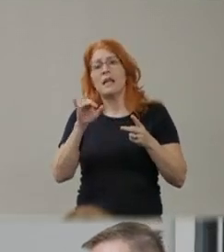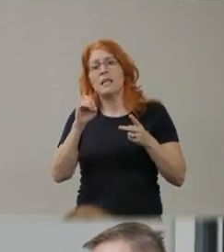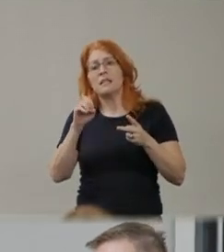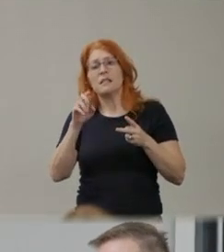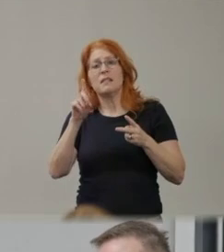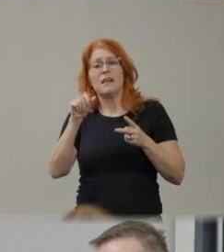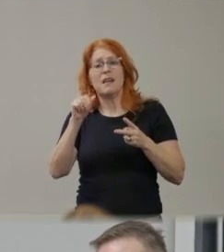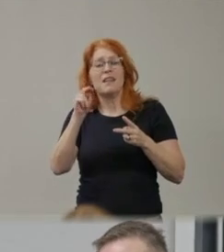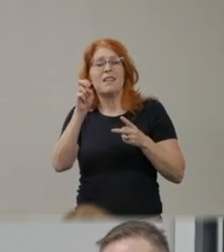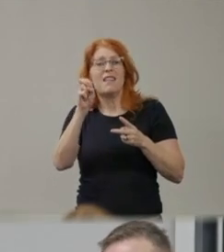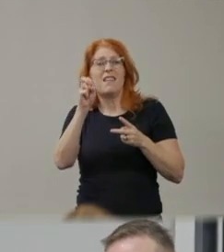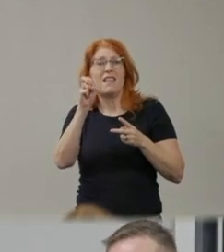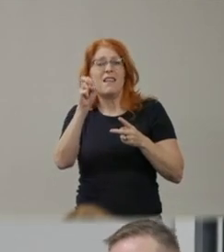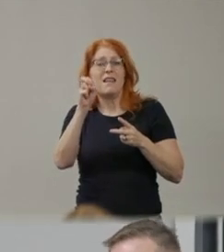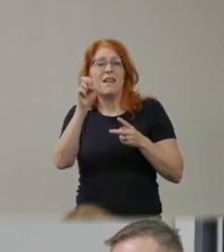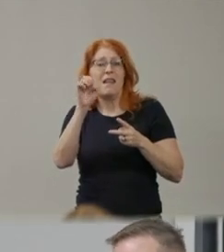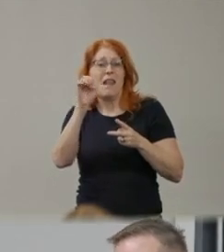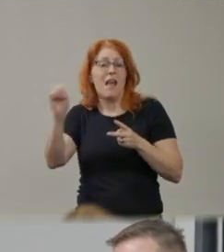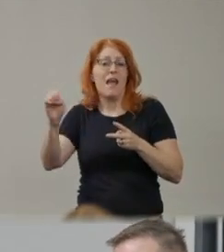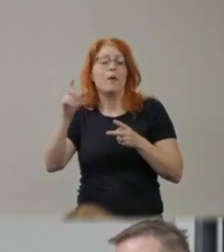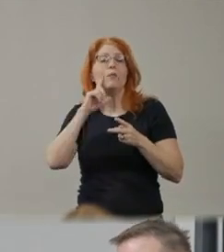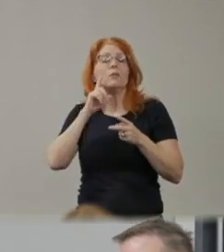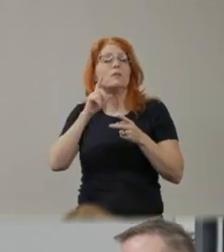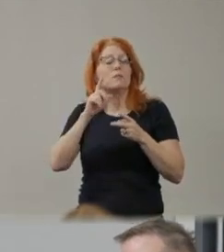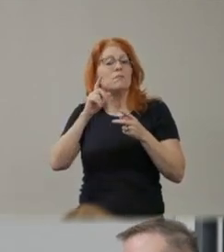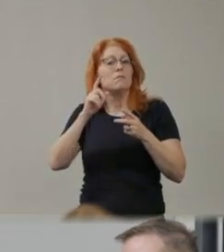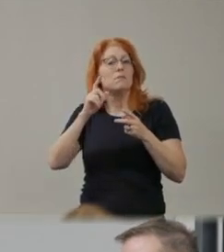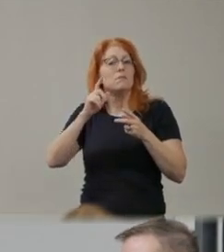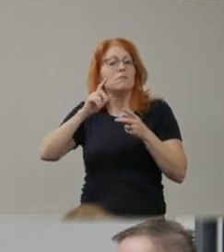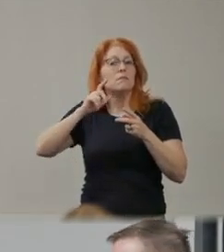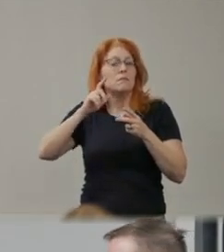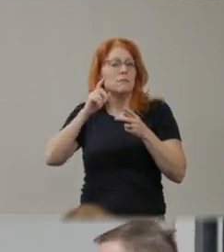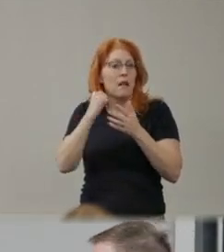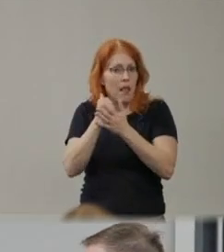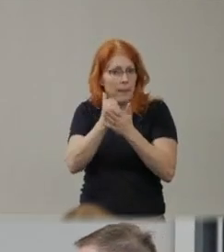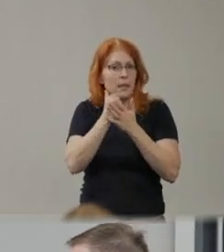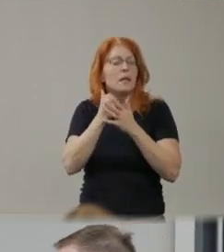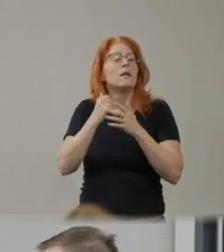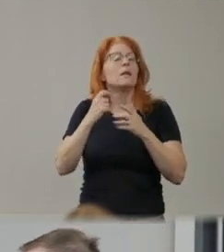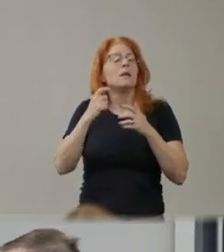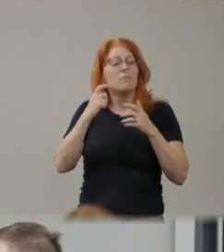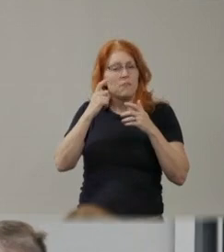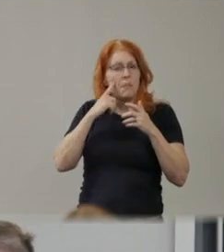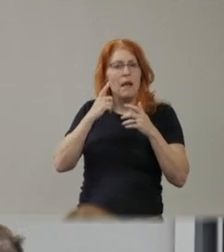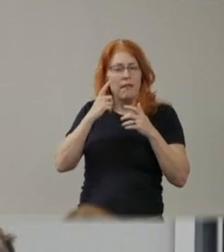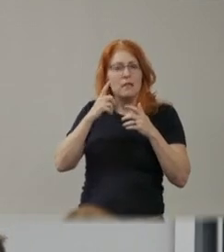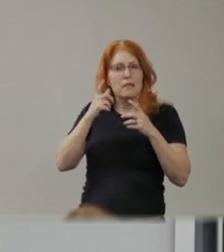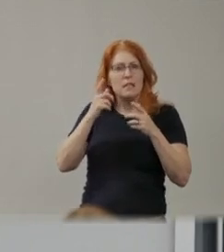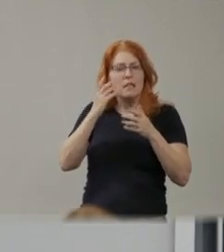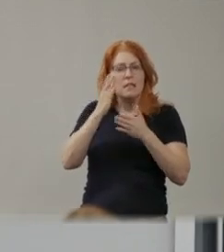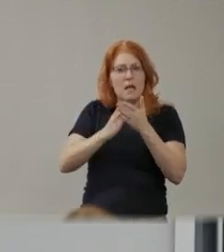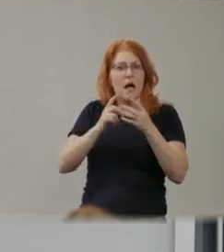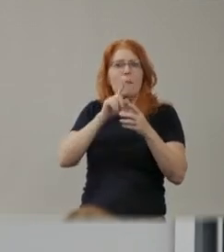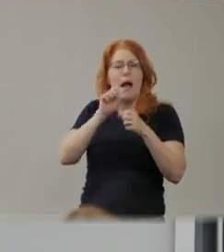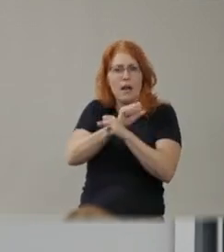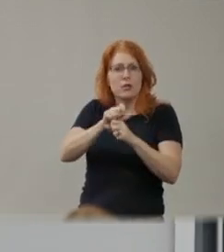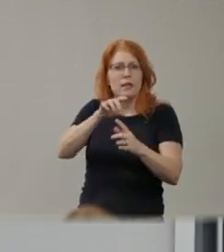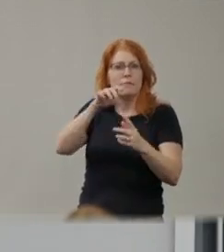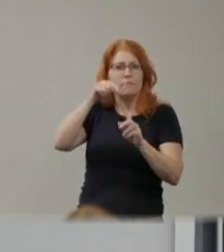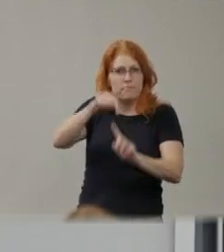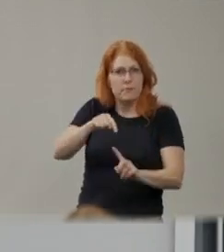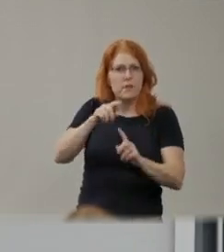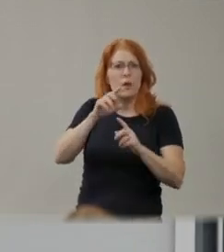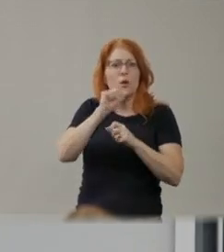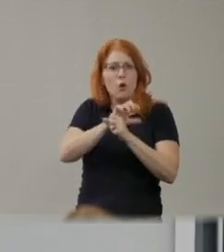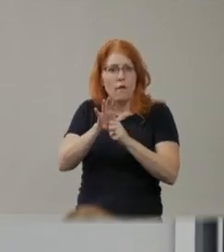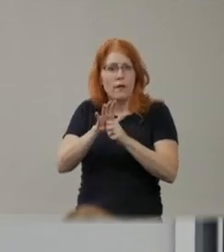That was even before COVID. And then we had 2 or 3 of them that specifically dealt with COVID. So we're getting away from that.